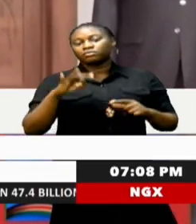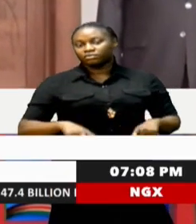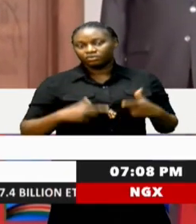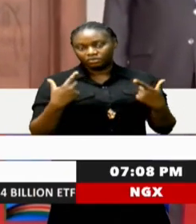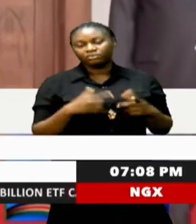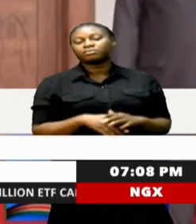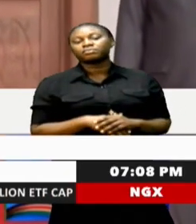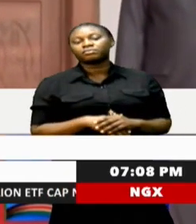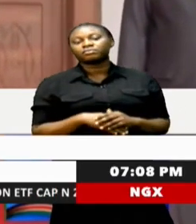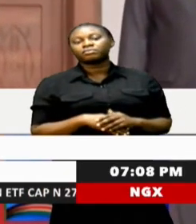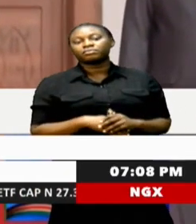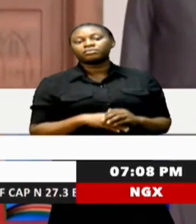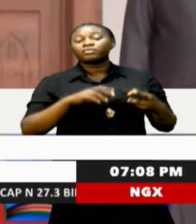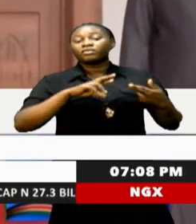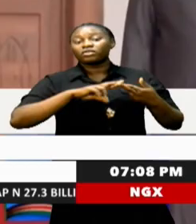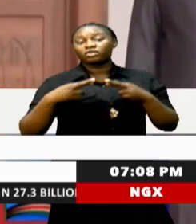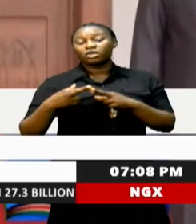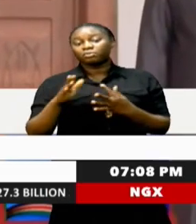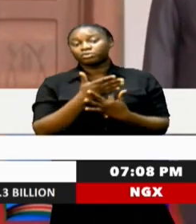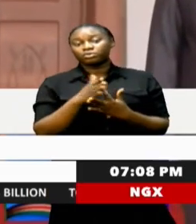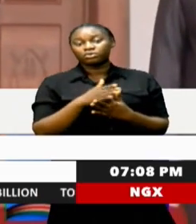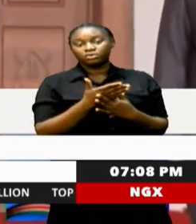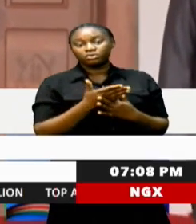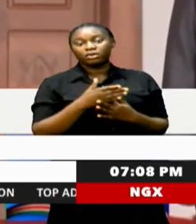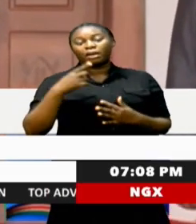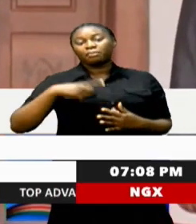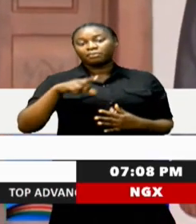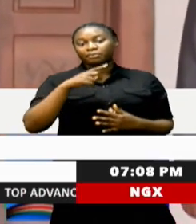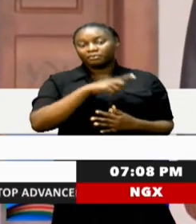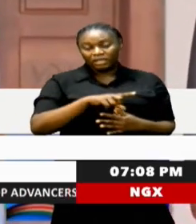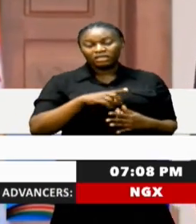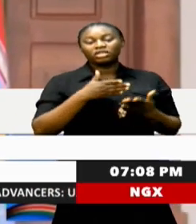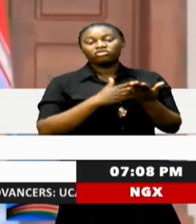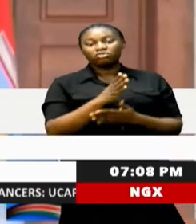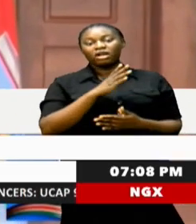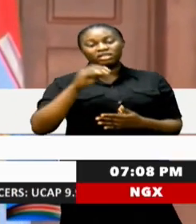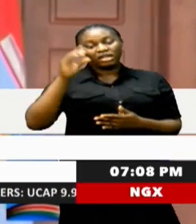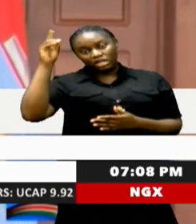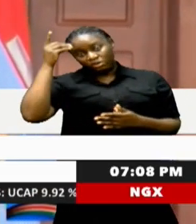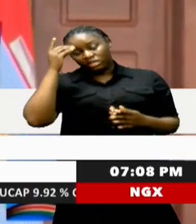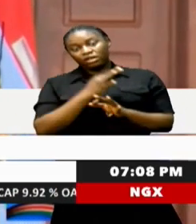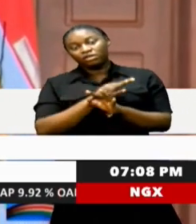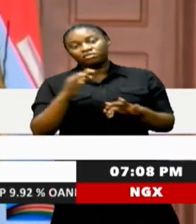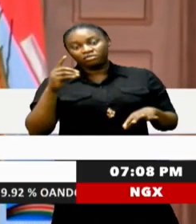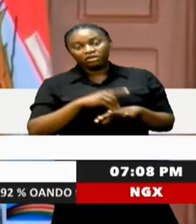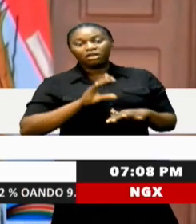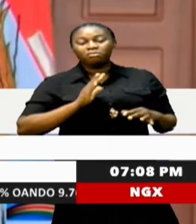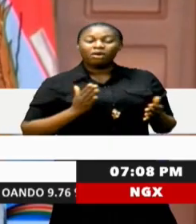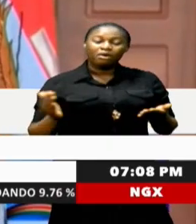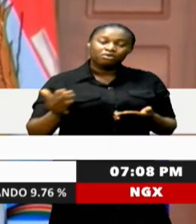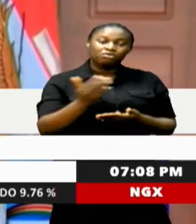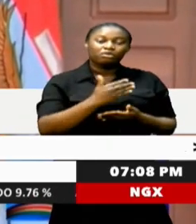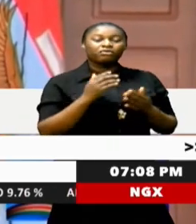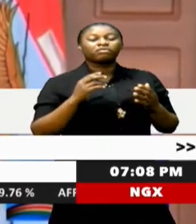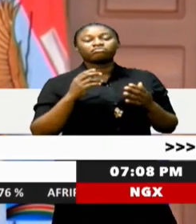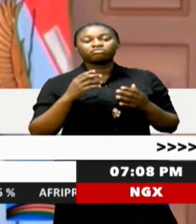quote. The relationship between fundamental rights and democratic freedoms, our collective aspirations for